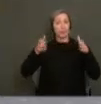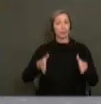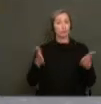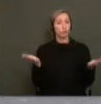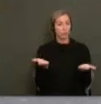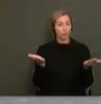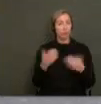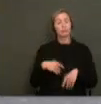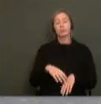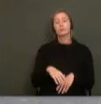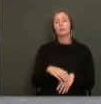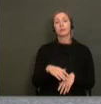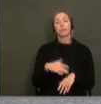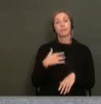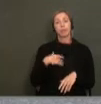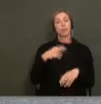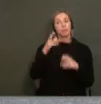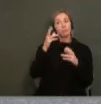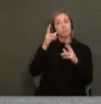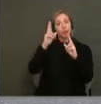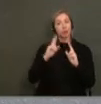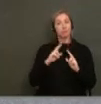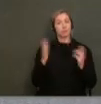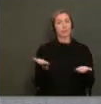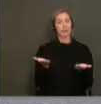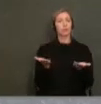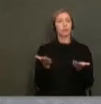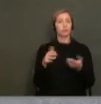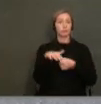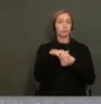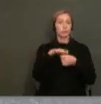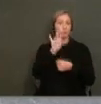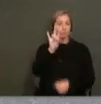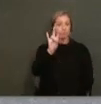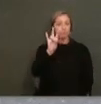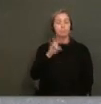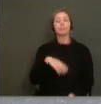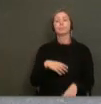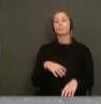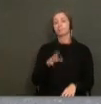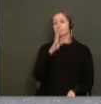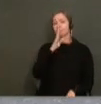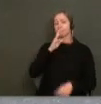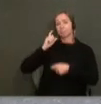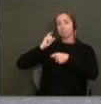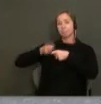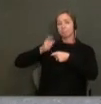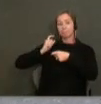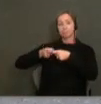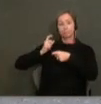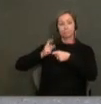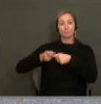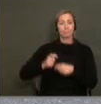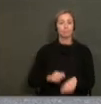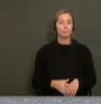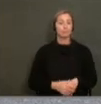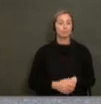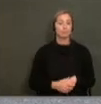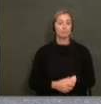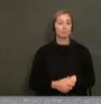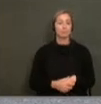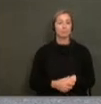to be here with District 7. También para las personas que necesitan escuchar esta presentación en español,